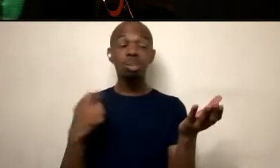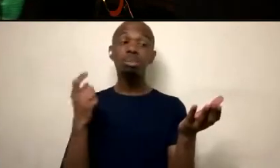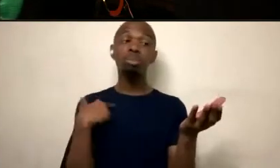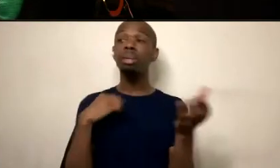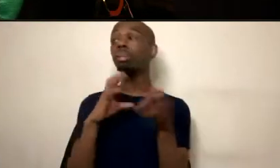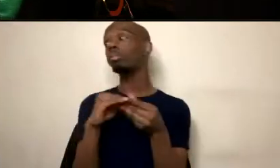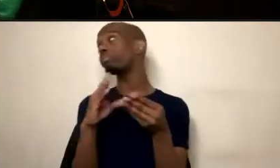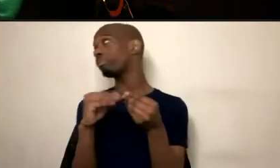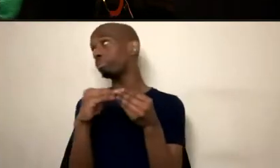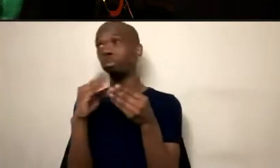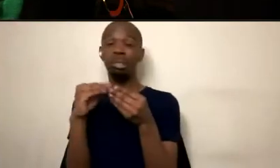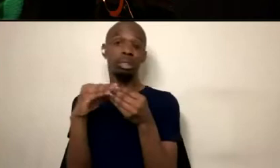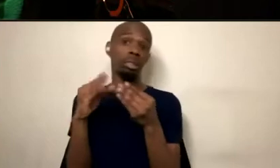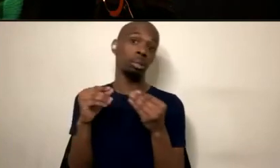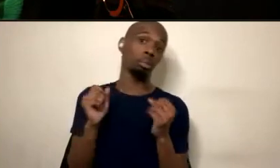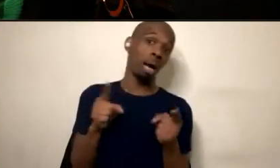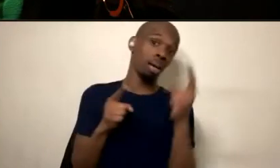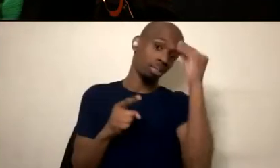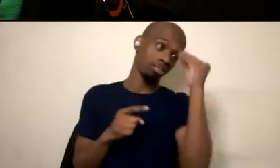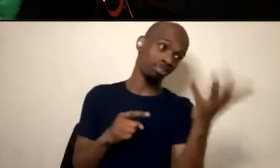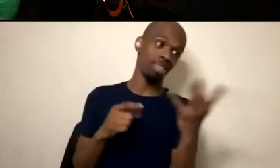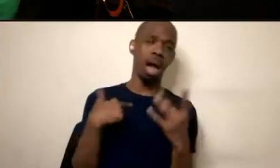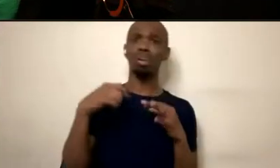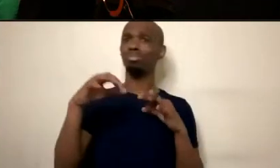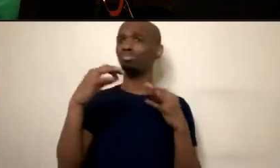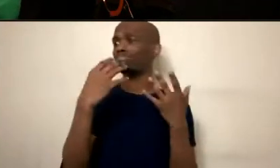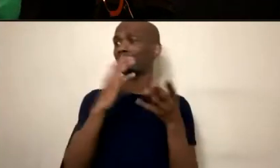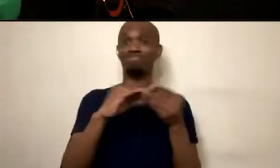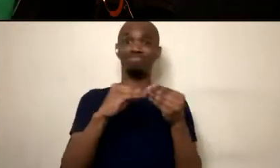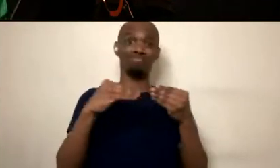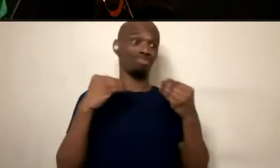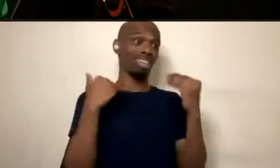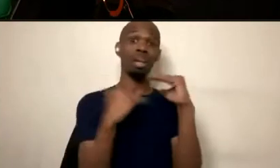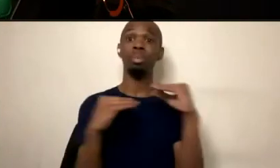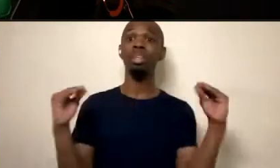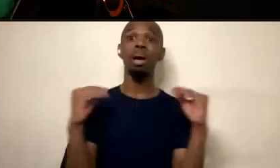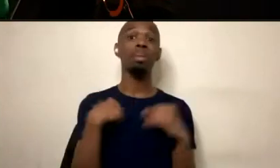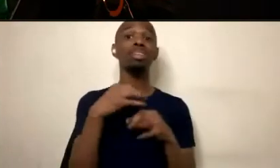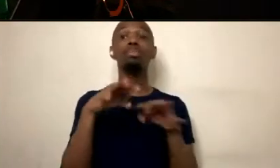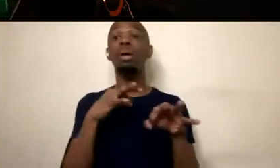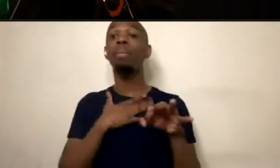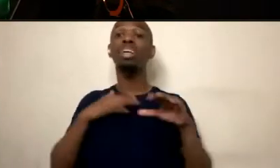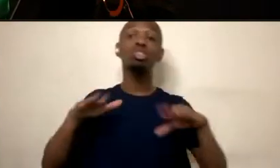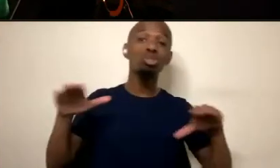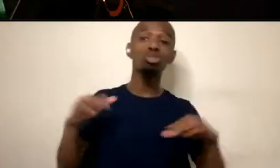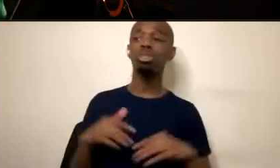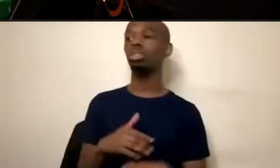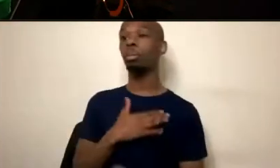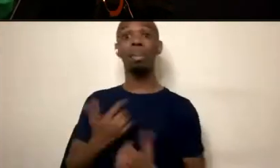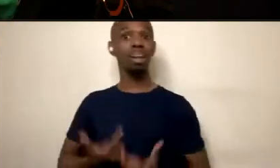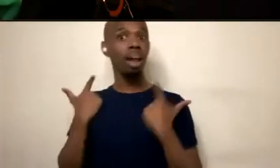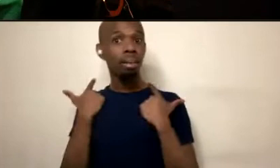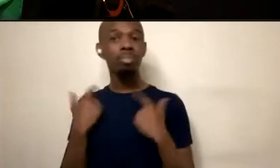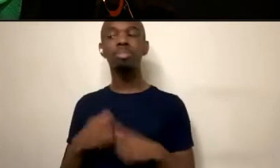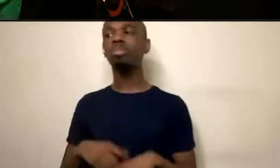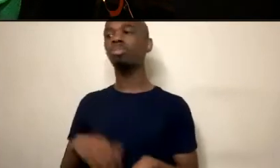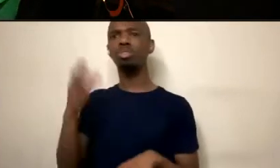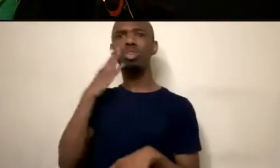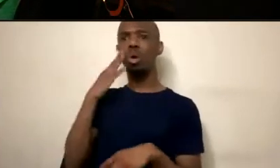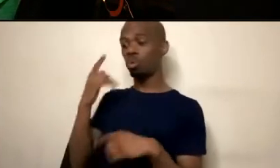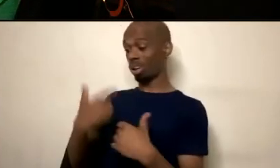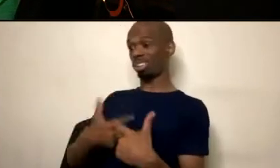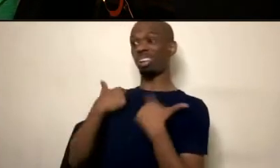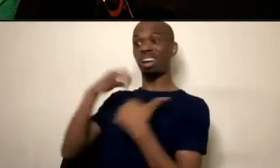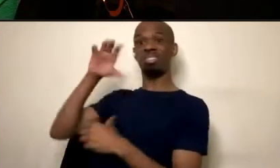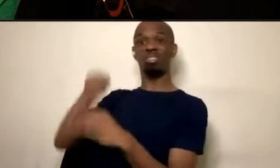my children, my life, looking for love in all the wrong places, life, a danger with dangerous men.